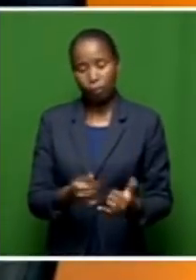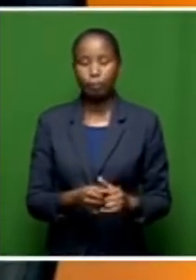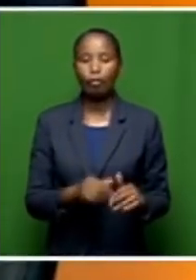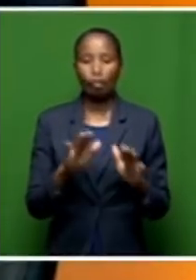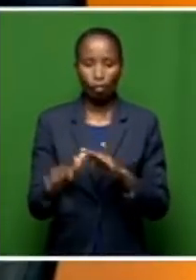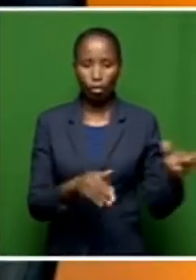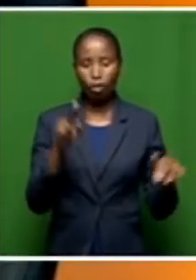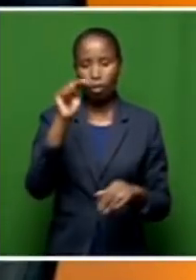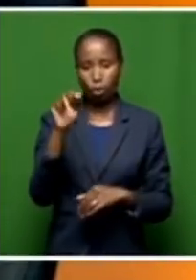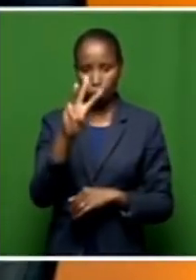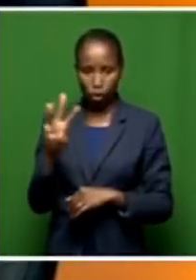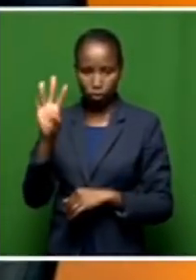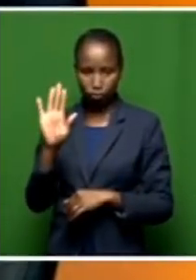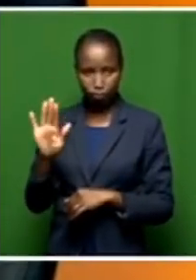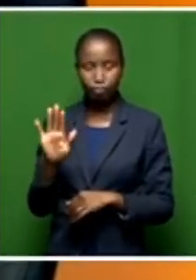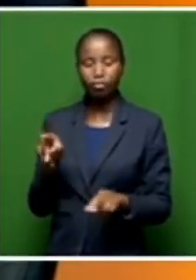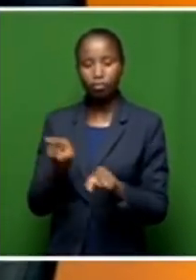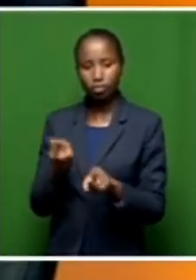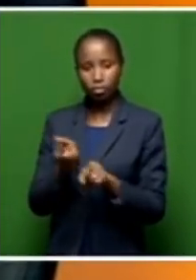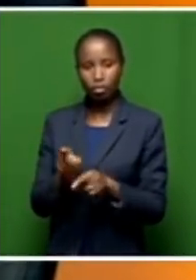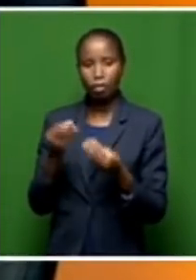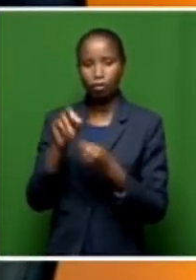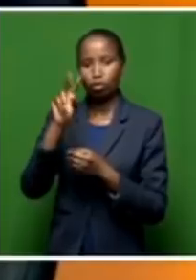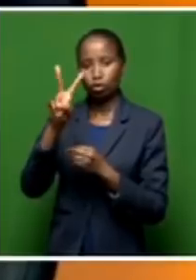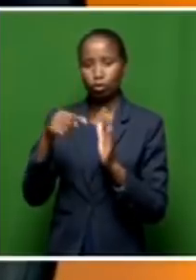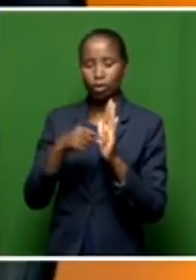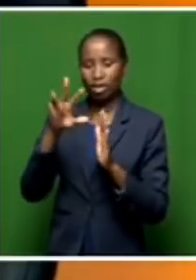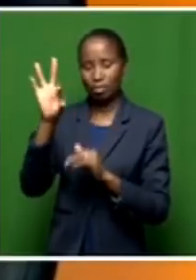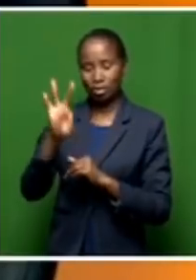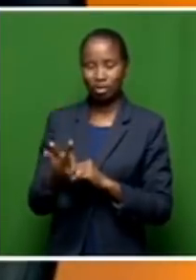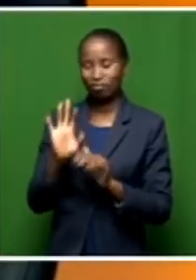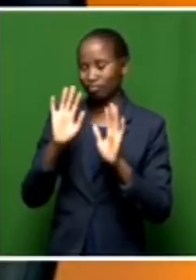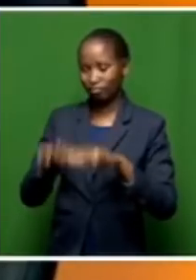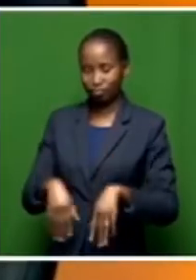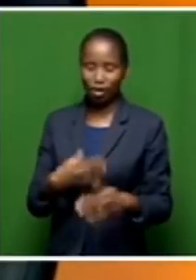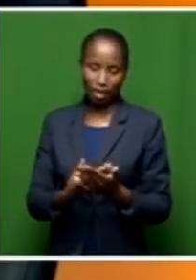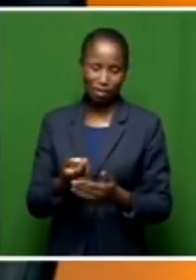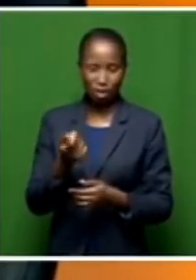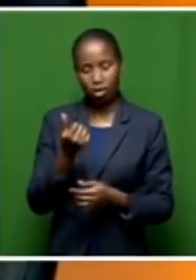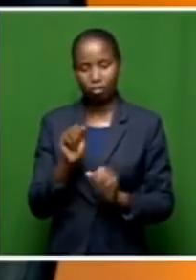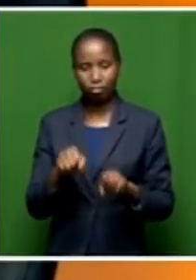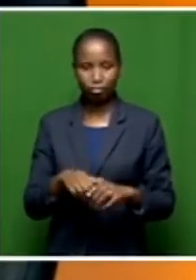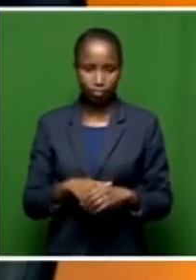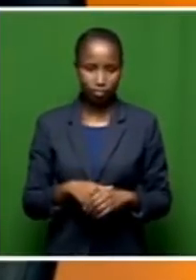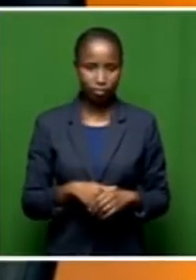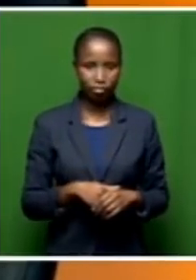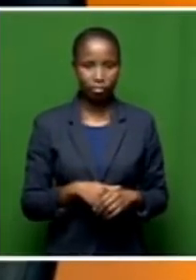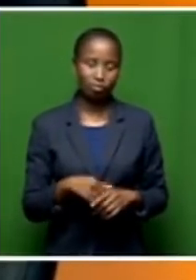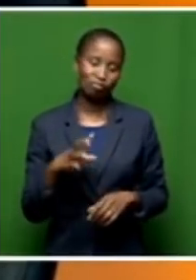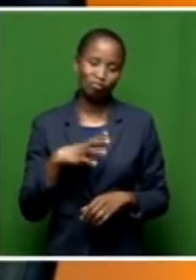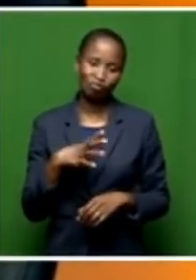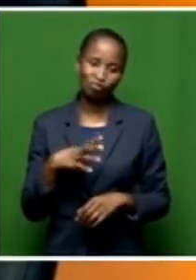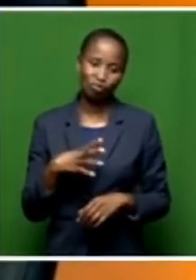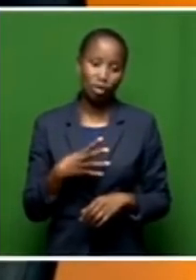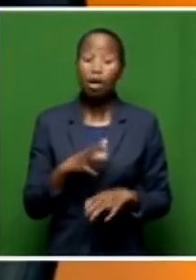only 2.9% declared, so let's leave that out. Okay, so that's what we have. Sorry, and Western Cape.